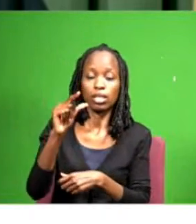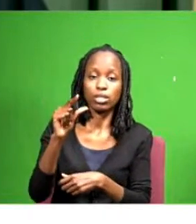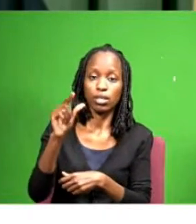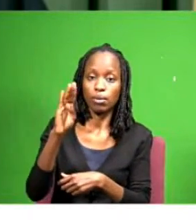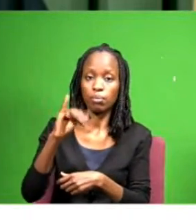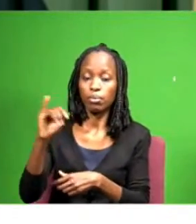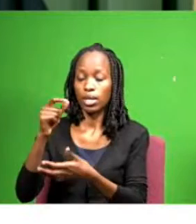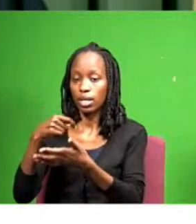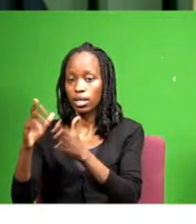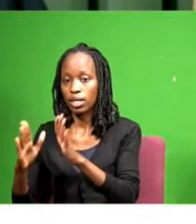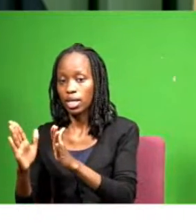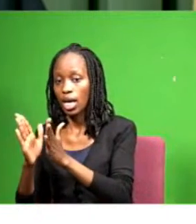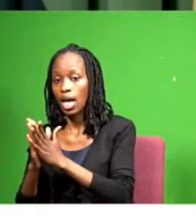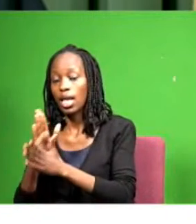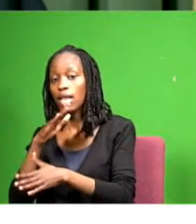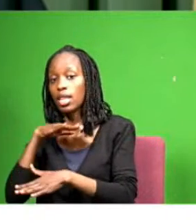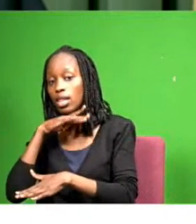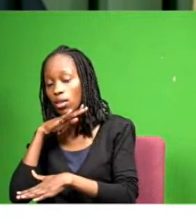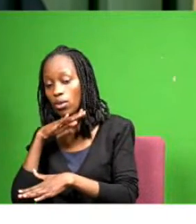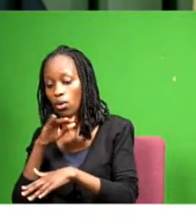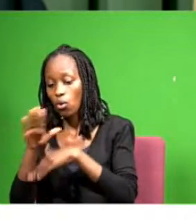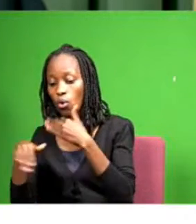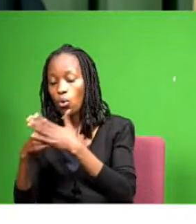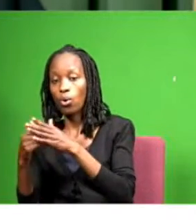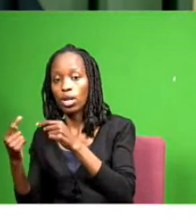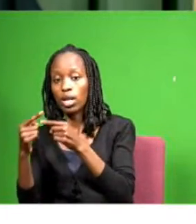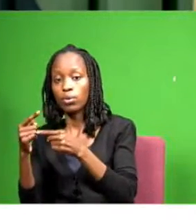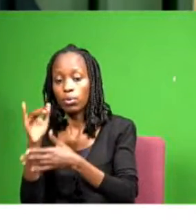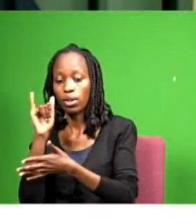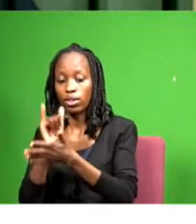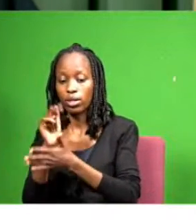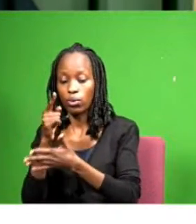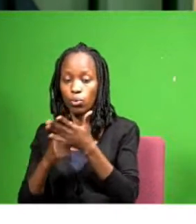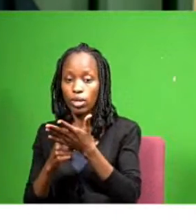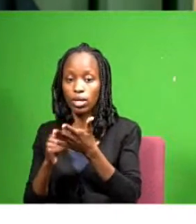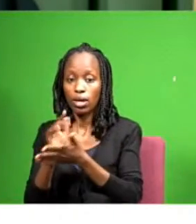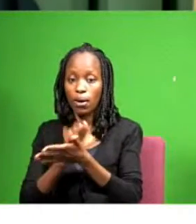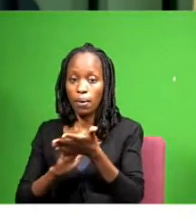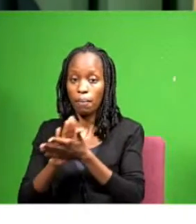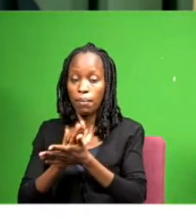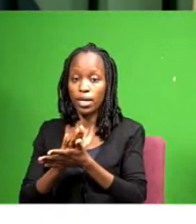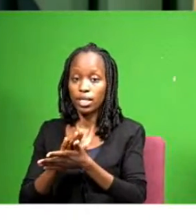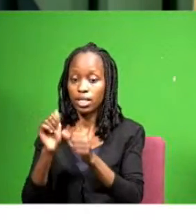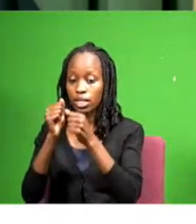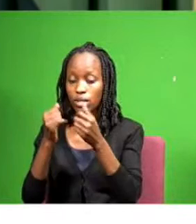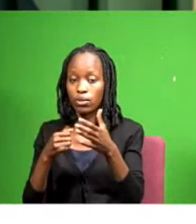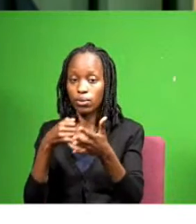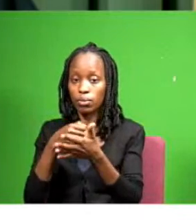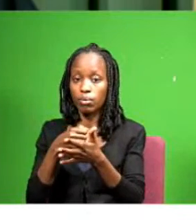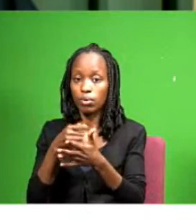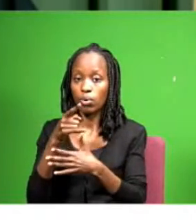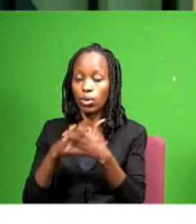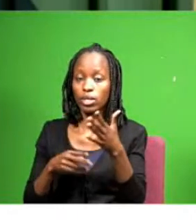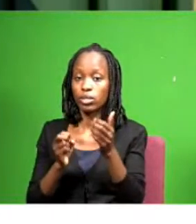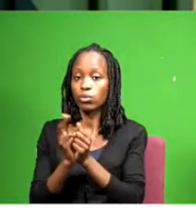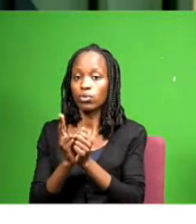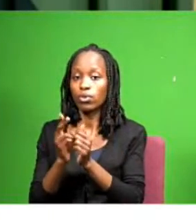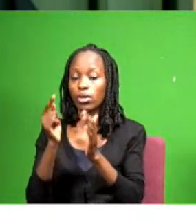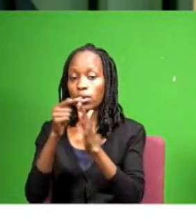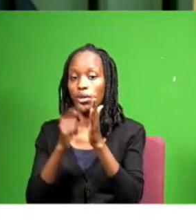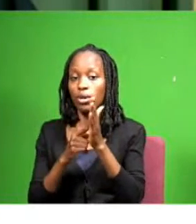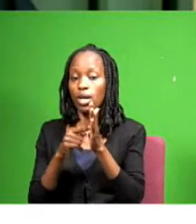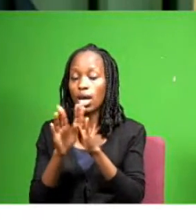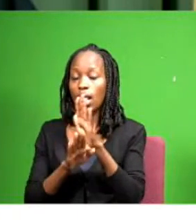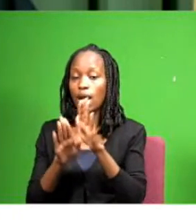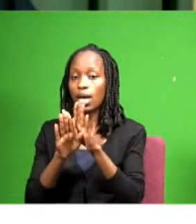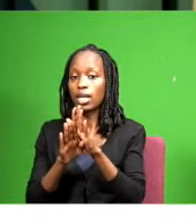Honorable Raila Odinga argued that what constitutes the basic structure are the entrenched provisions listed under